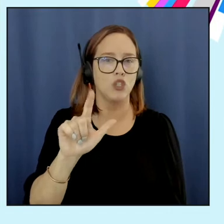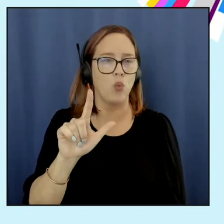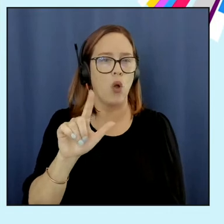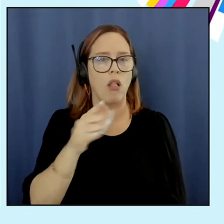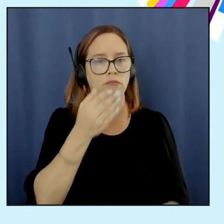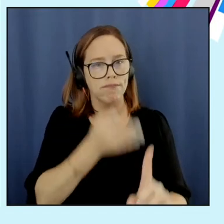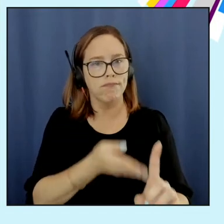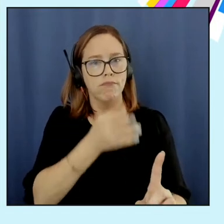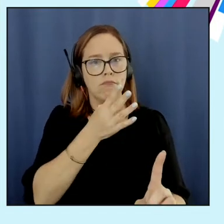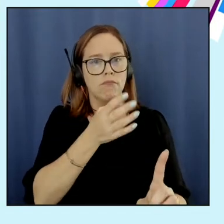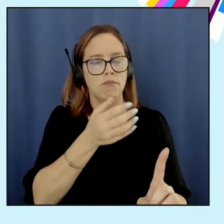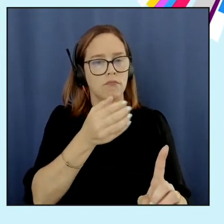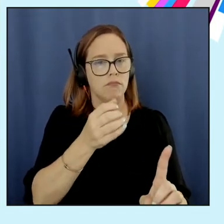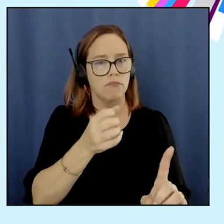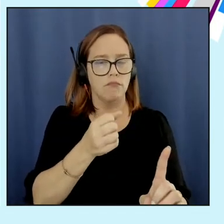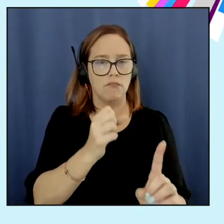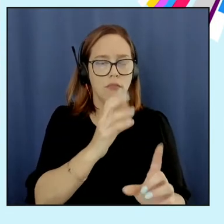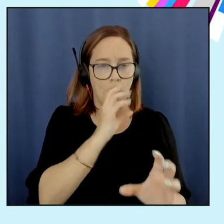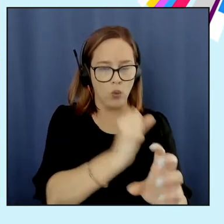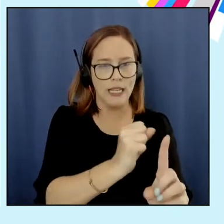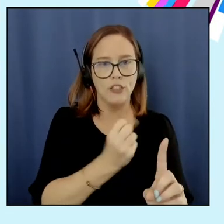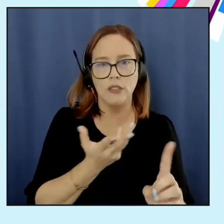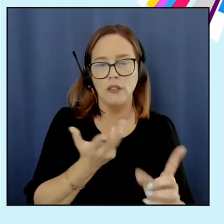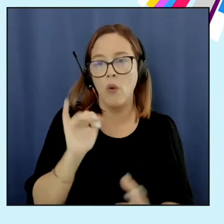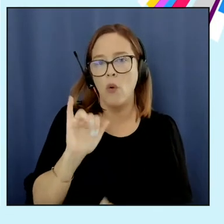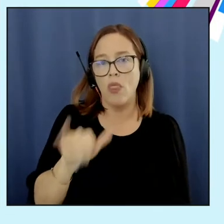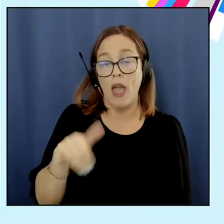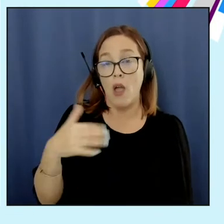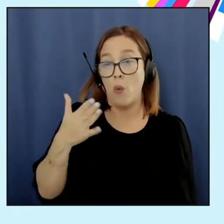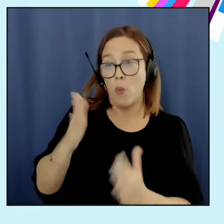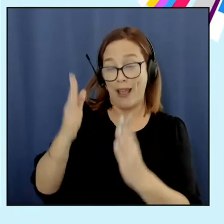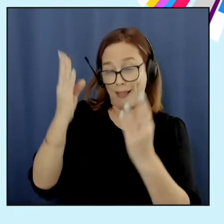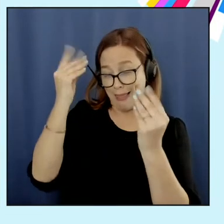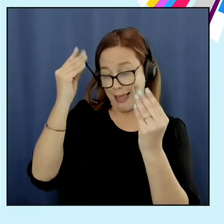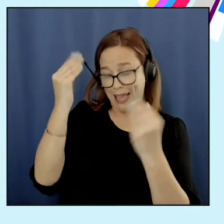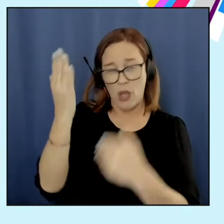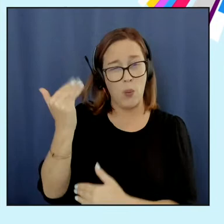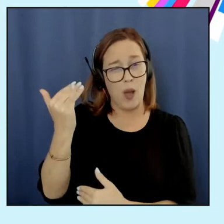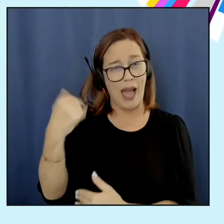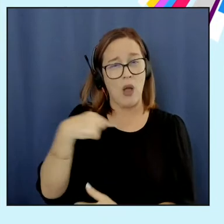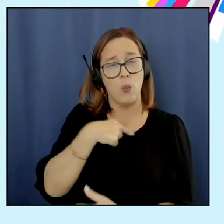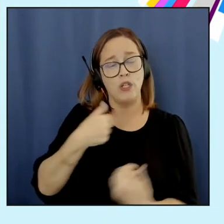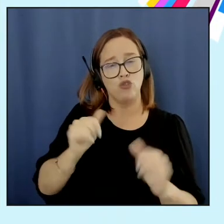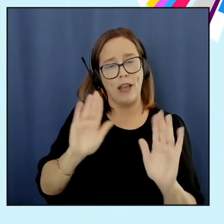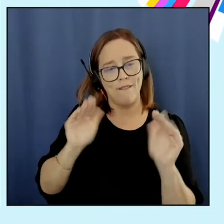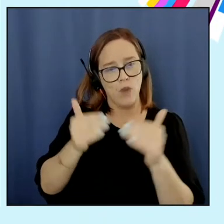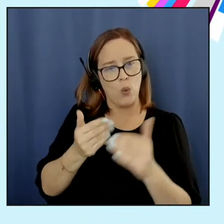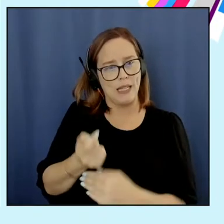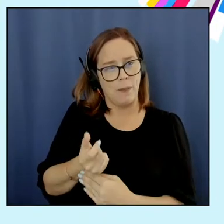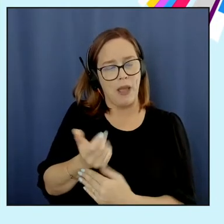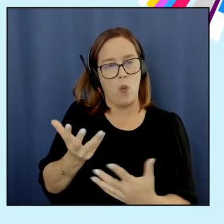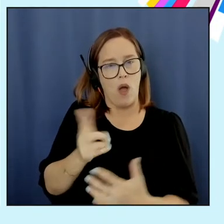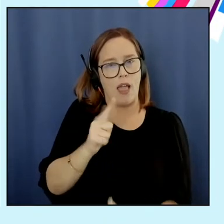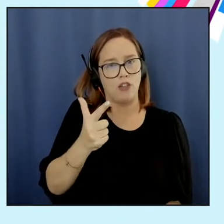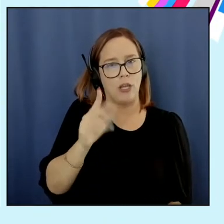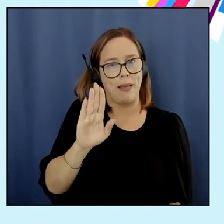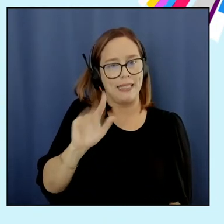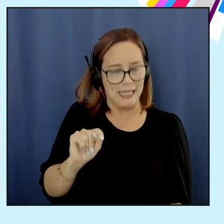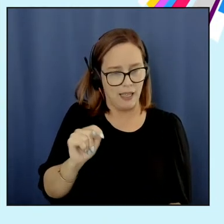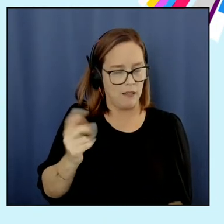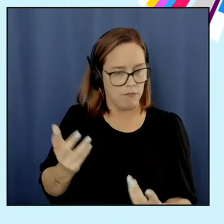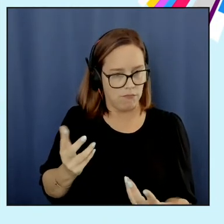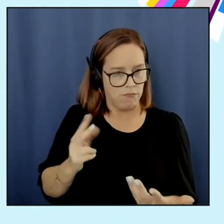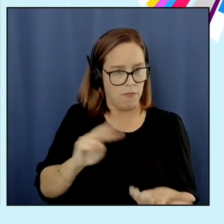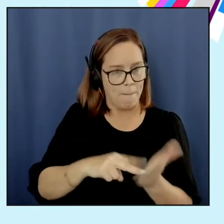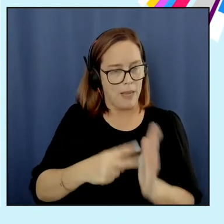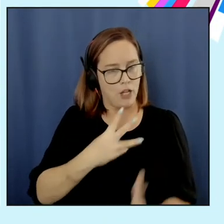way? Because when we tried to focus a little bit into what is LGBT, what is being trans,